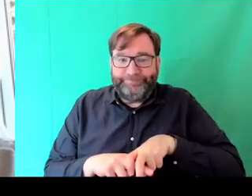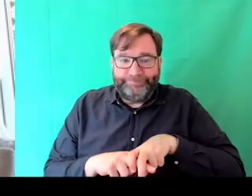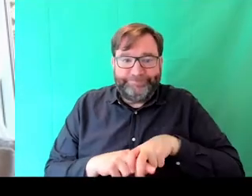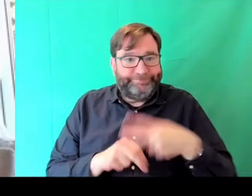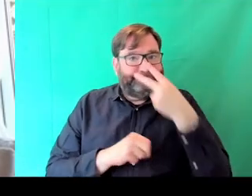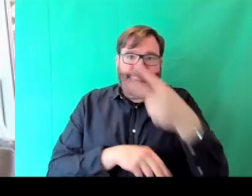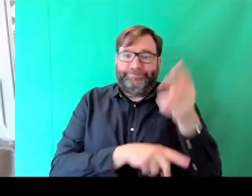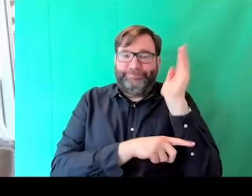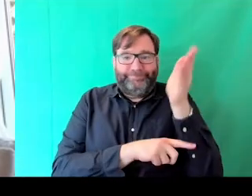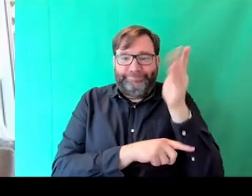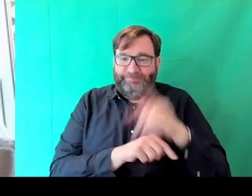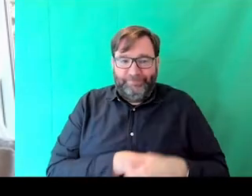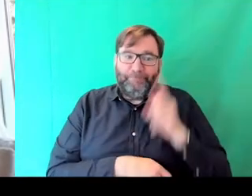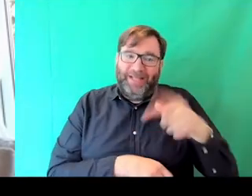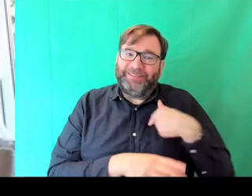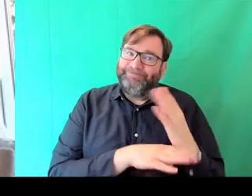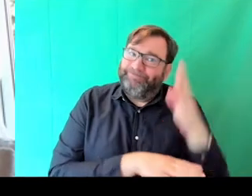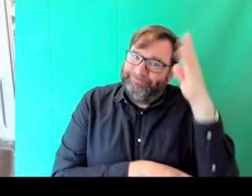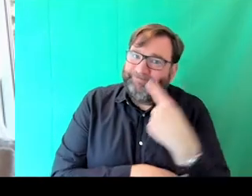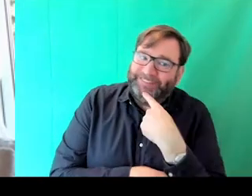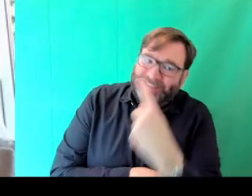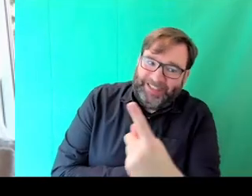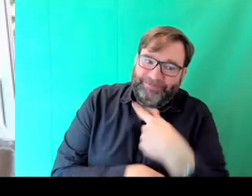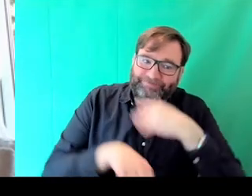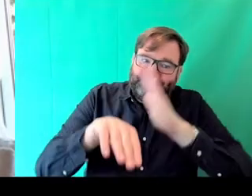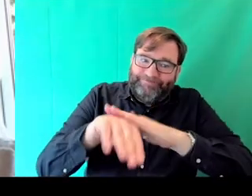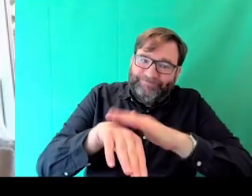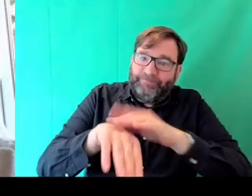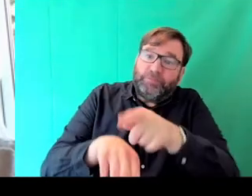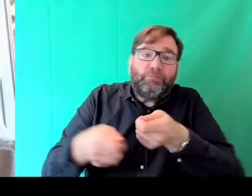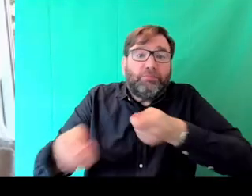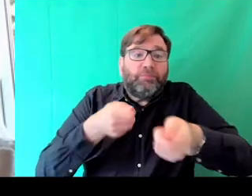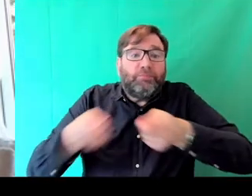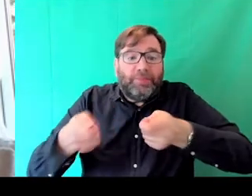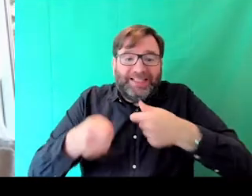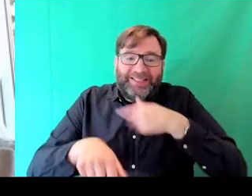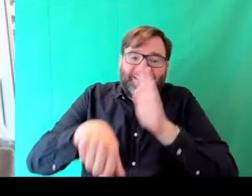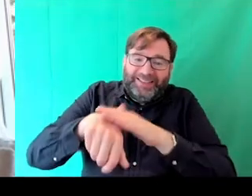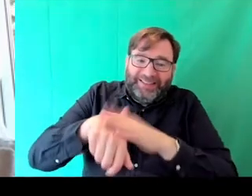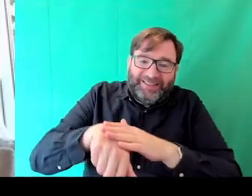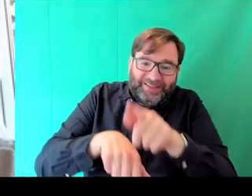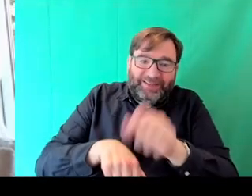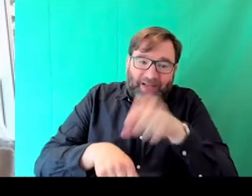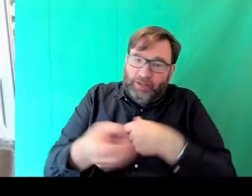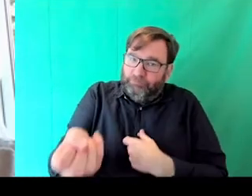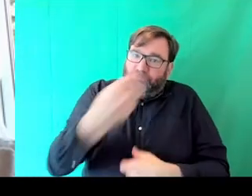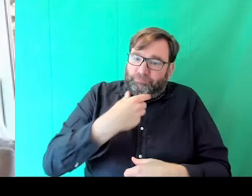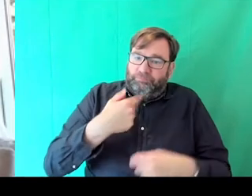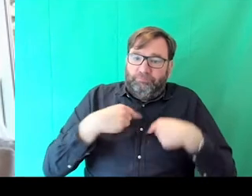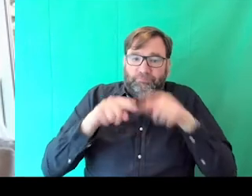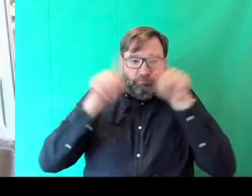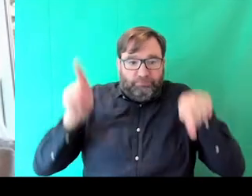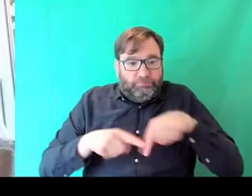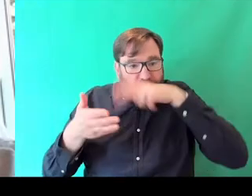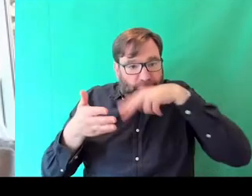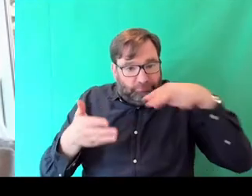through? And I don't think that that's a large question to ask. And I mean, that question gets asked in probably majority of all of our